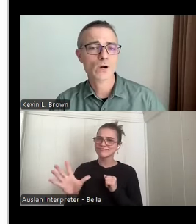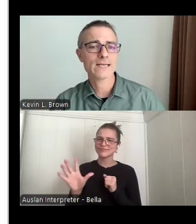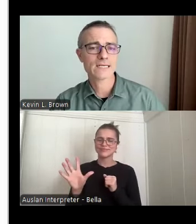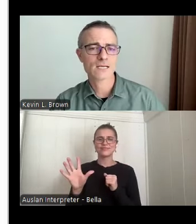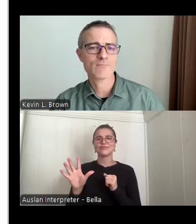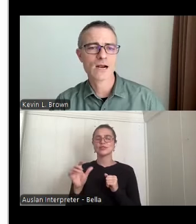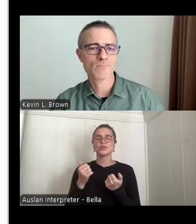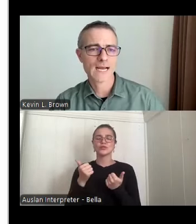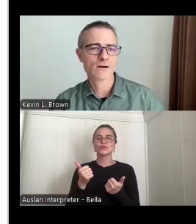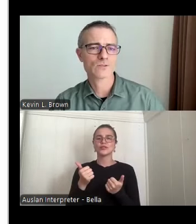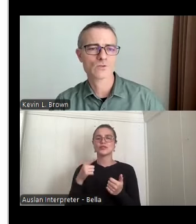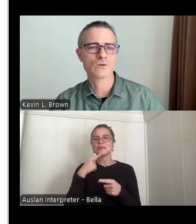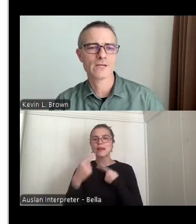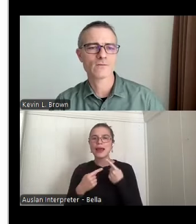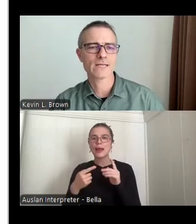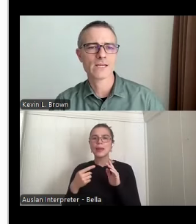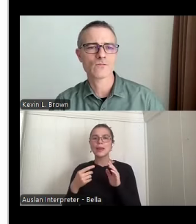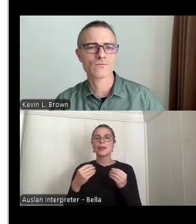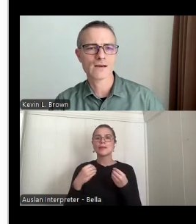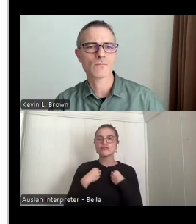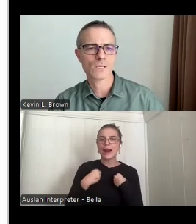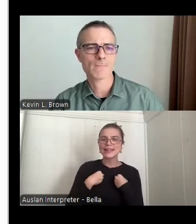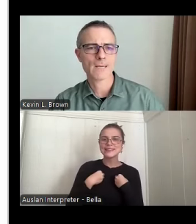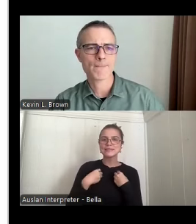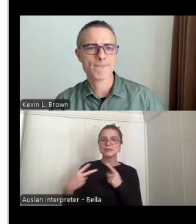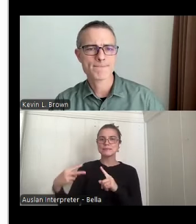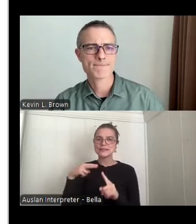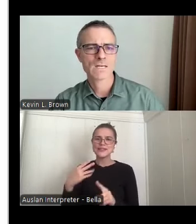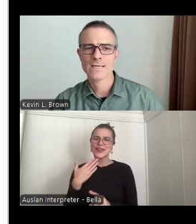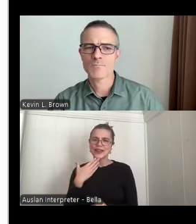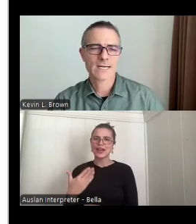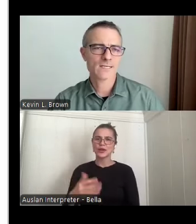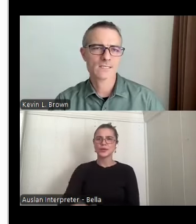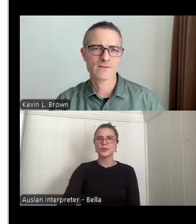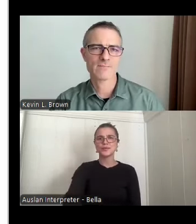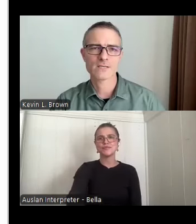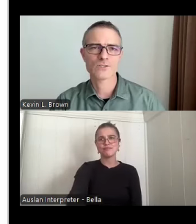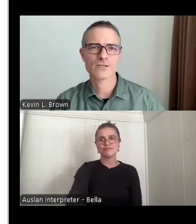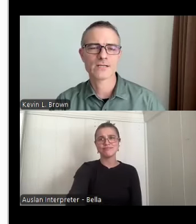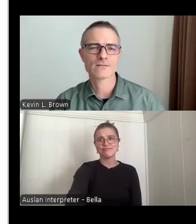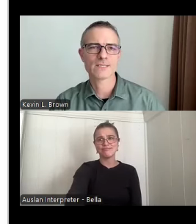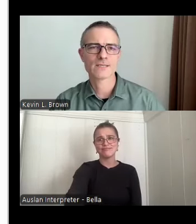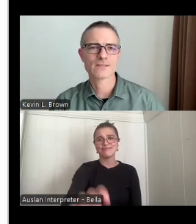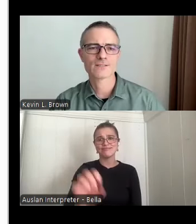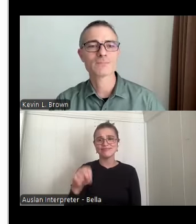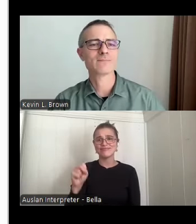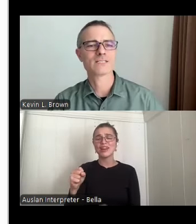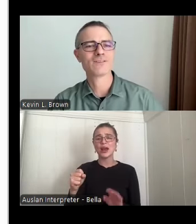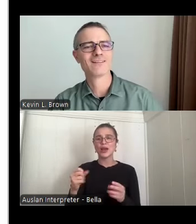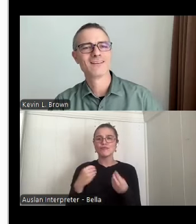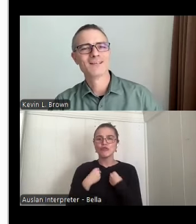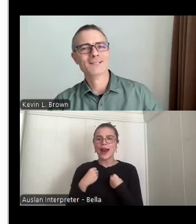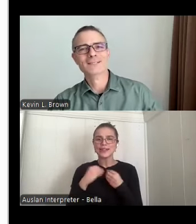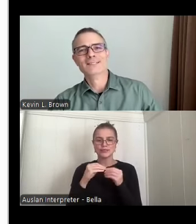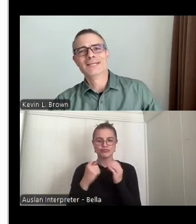from a branding design background, so totally agree. Thank you for that, Paul. Yeah. Yeah, brand is often misunderstood. It sometimes is